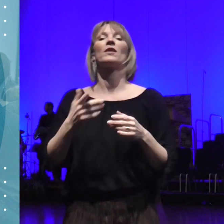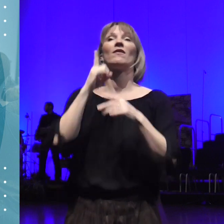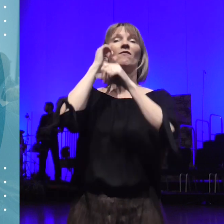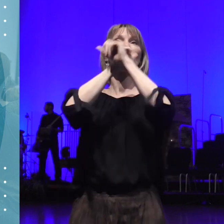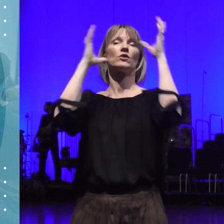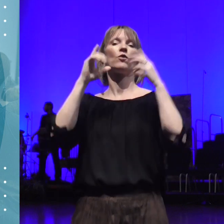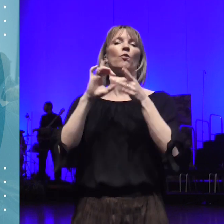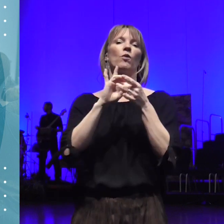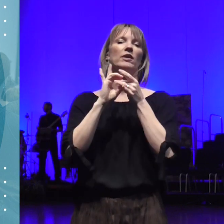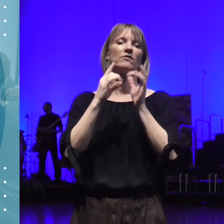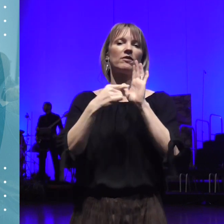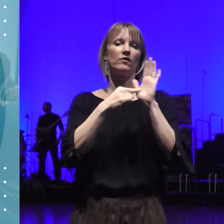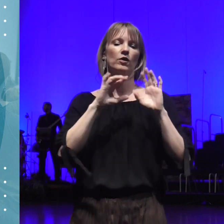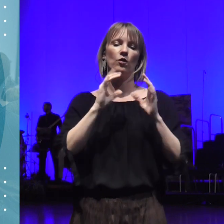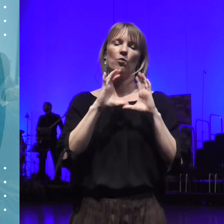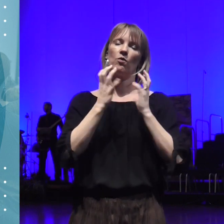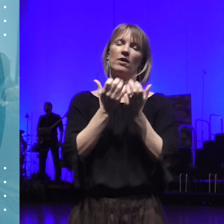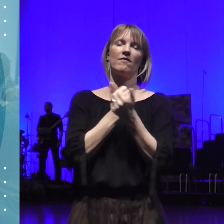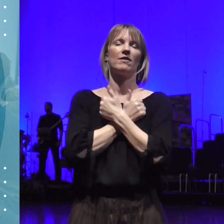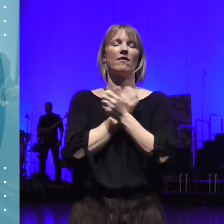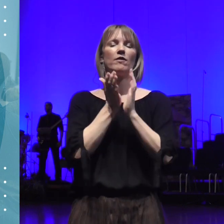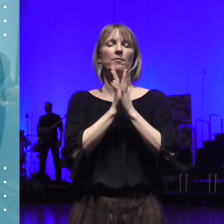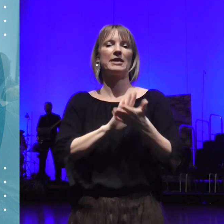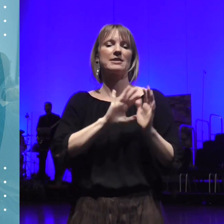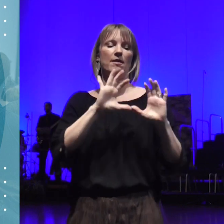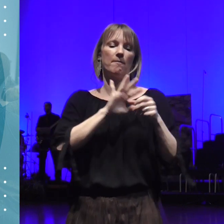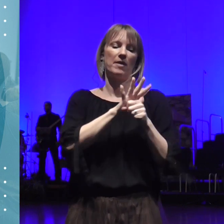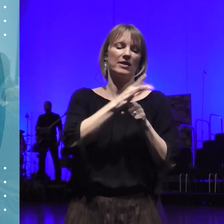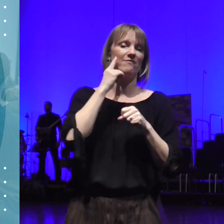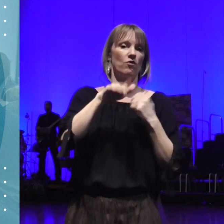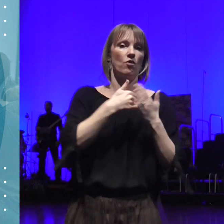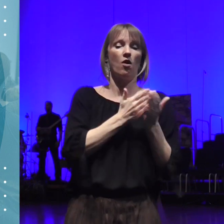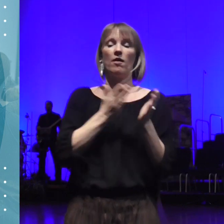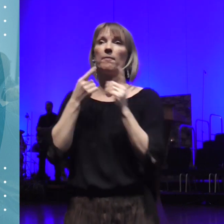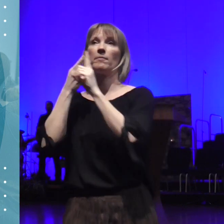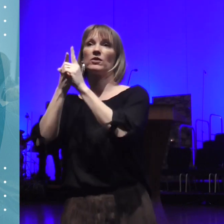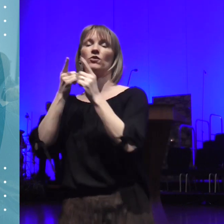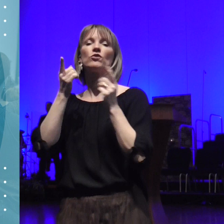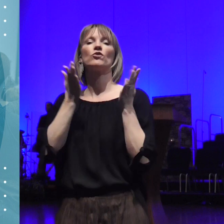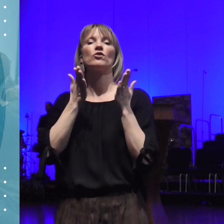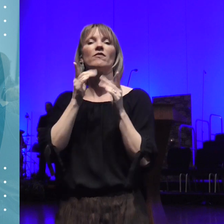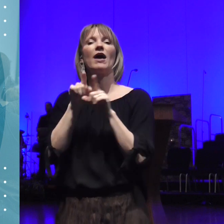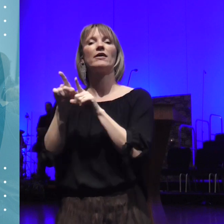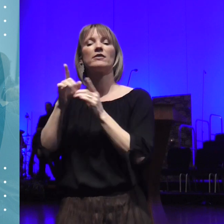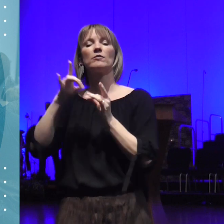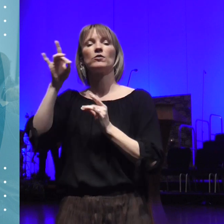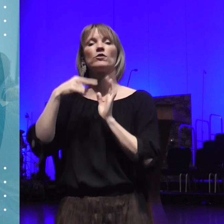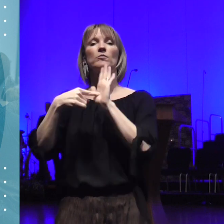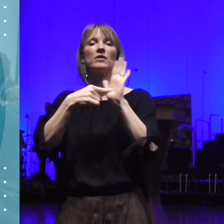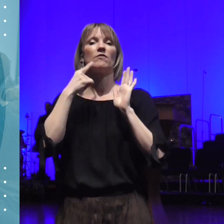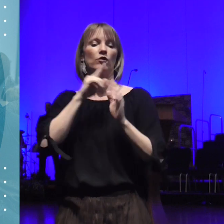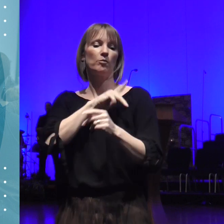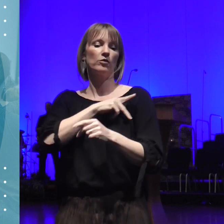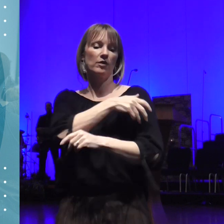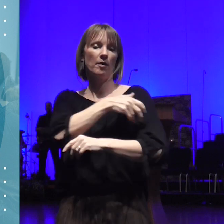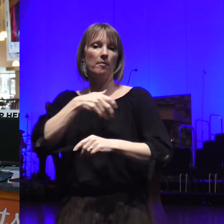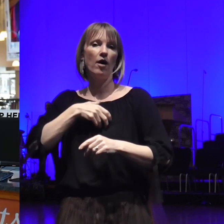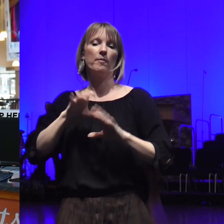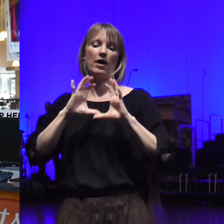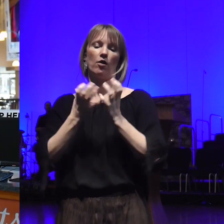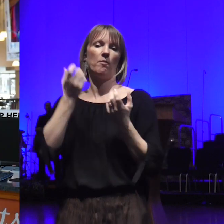Revealed, a world of love, peace, and abundance for all. And our mission, to serve as a spiritual beacon for personal empowerment and global